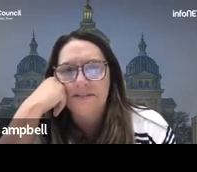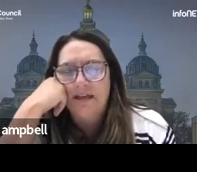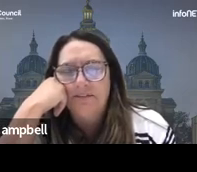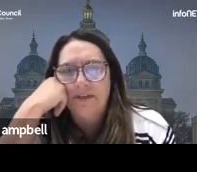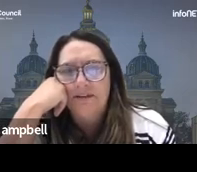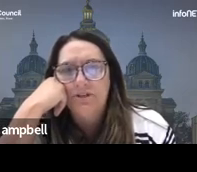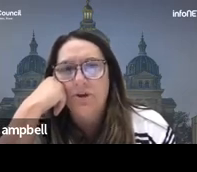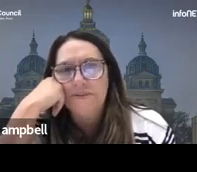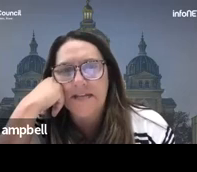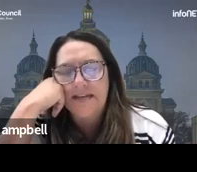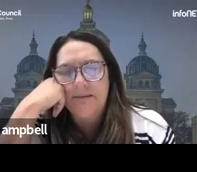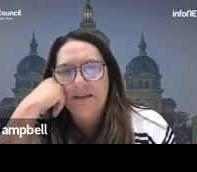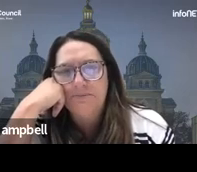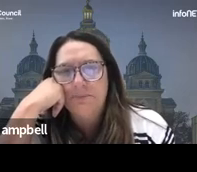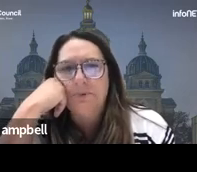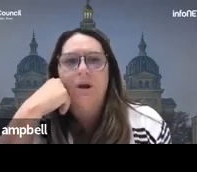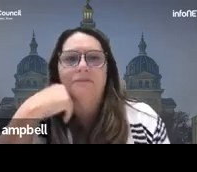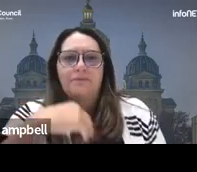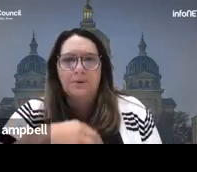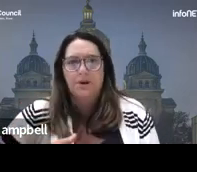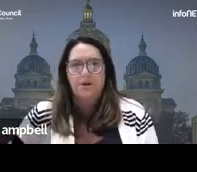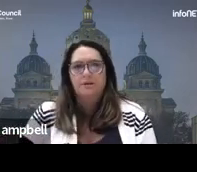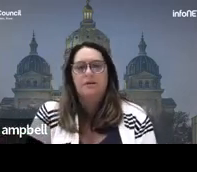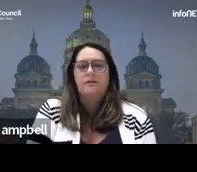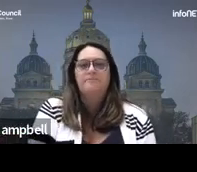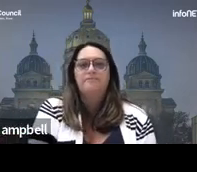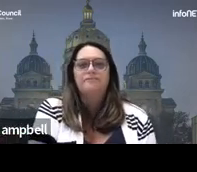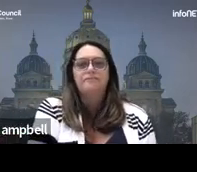They have said that they chose that date because people are off of work.